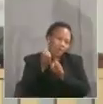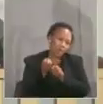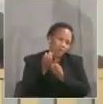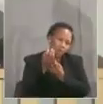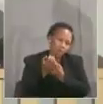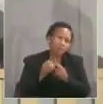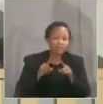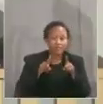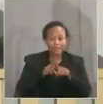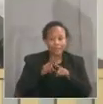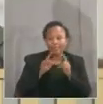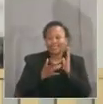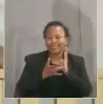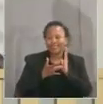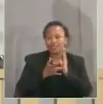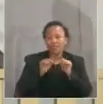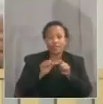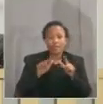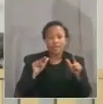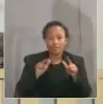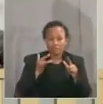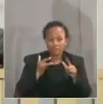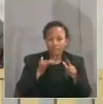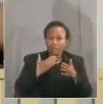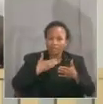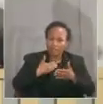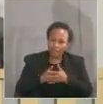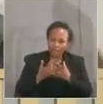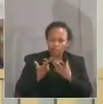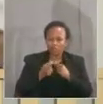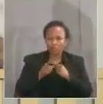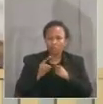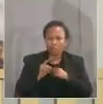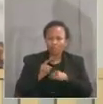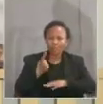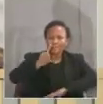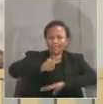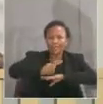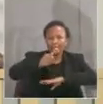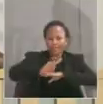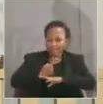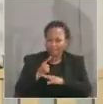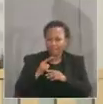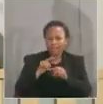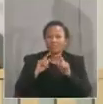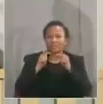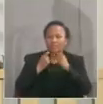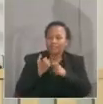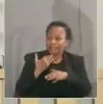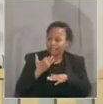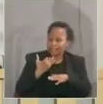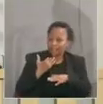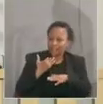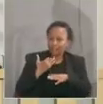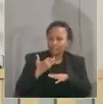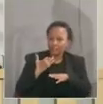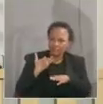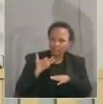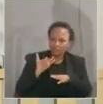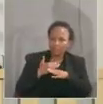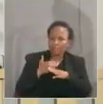at tactical level, then they are able to give those daily taskings that are inputting into